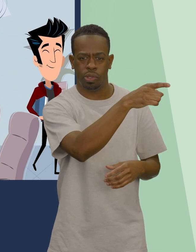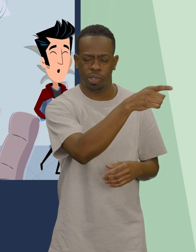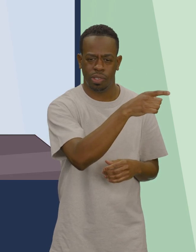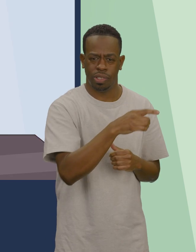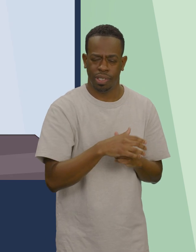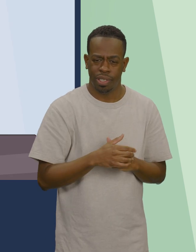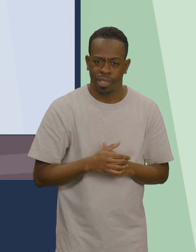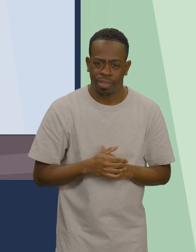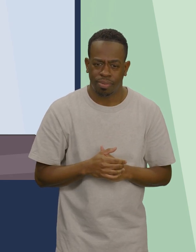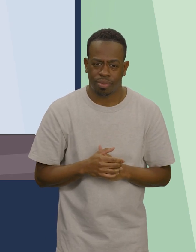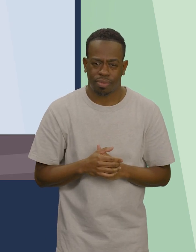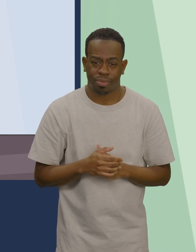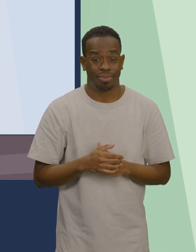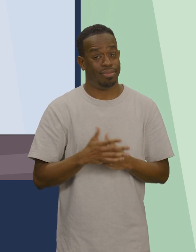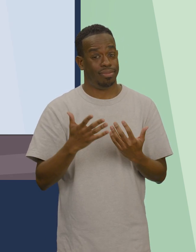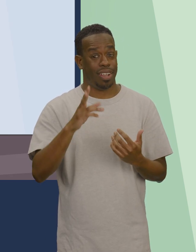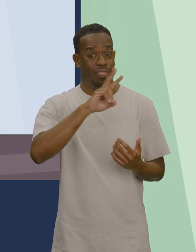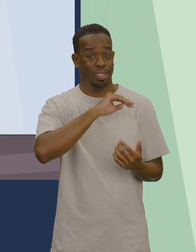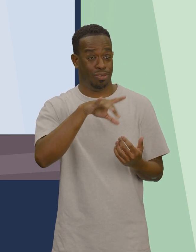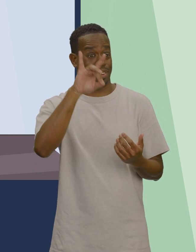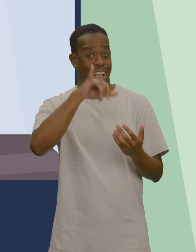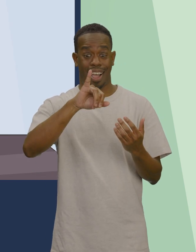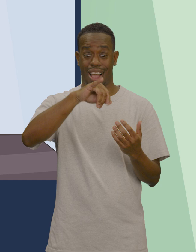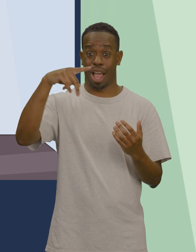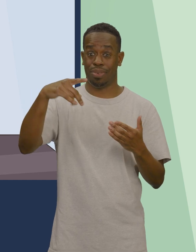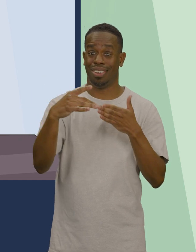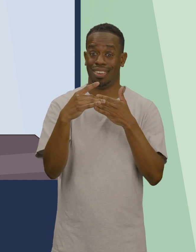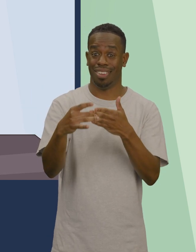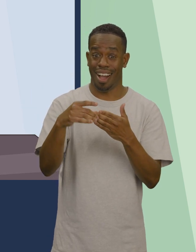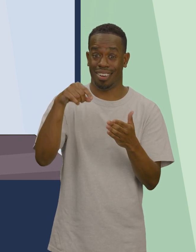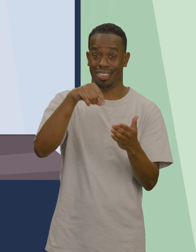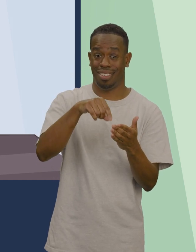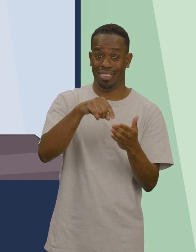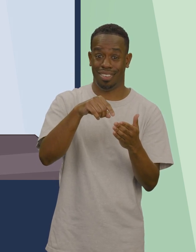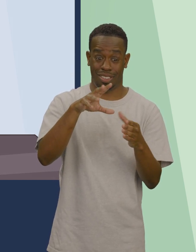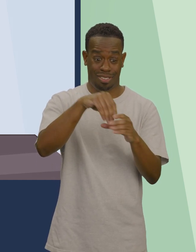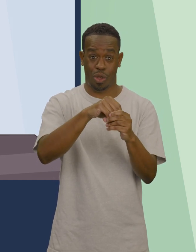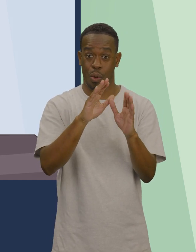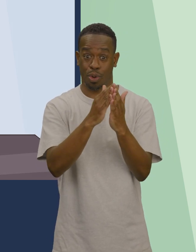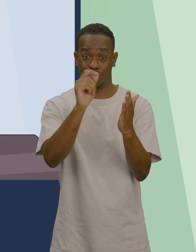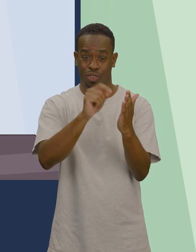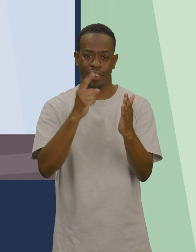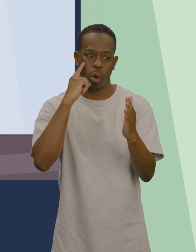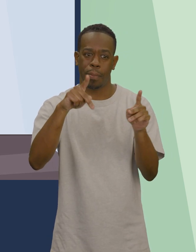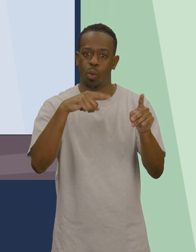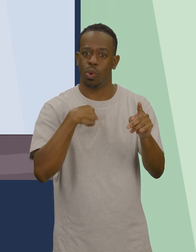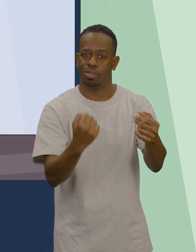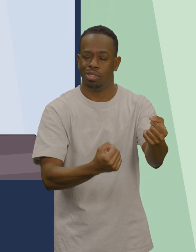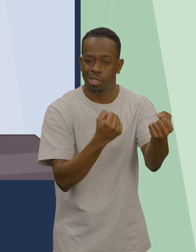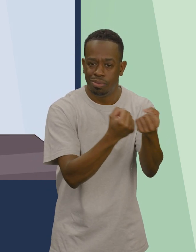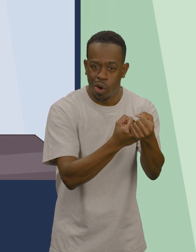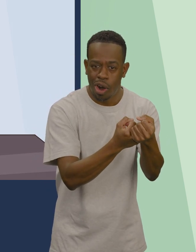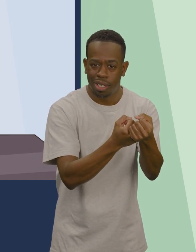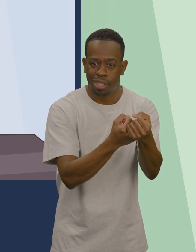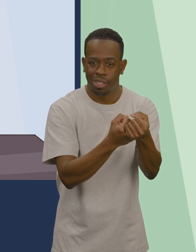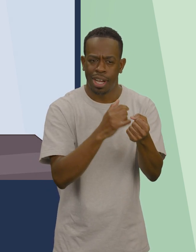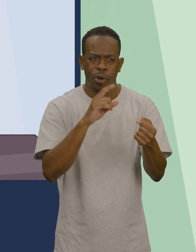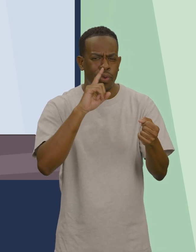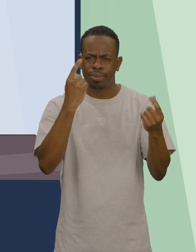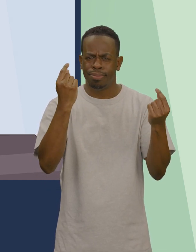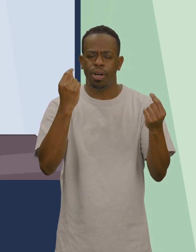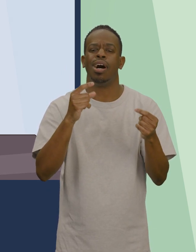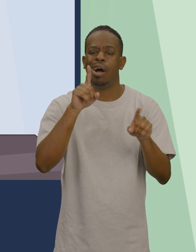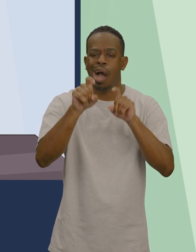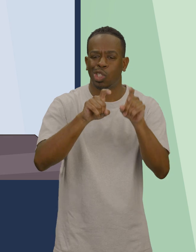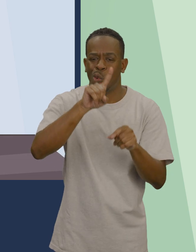blow your mind. Well, Vinny discovered that the IPP guide includes a workbook for the people we support and